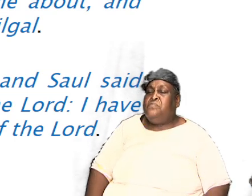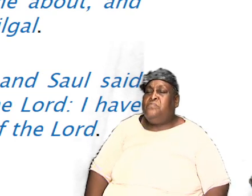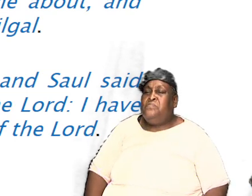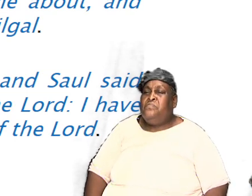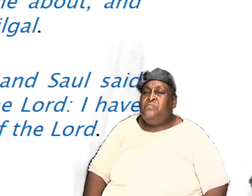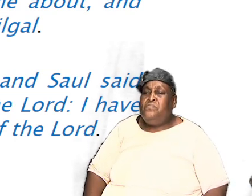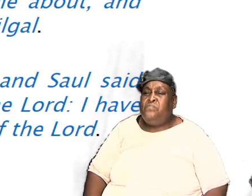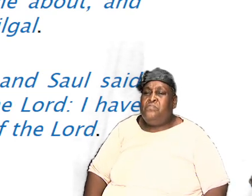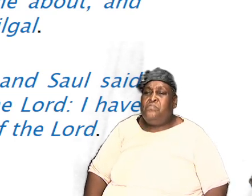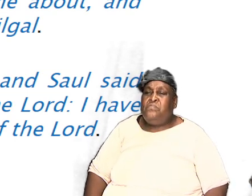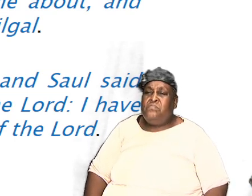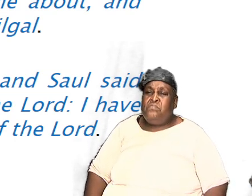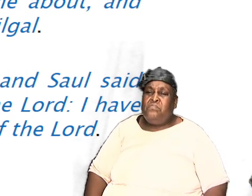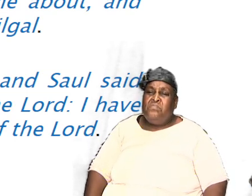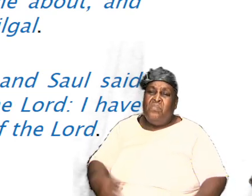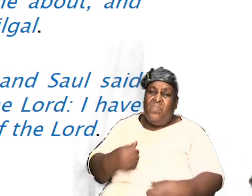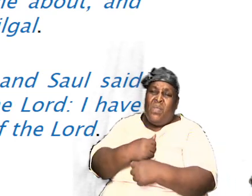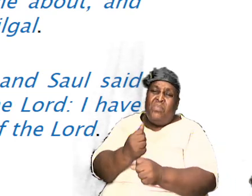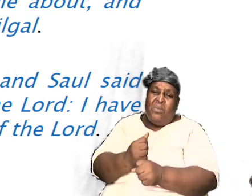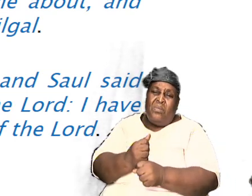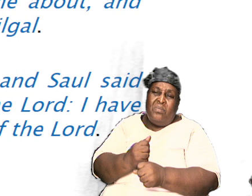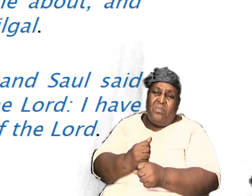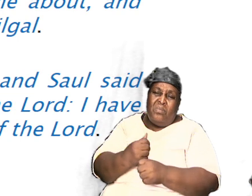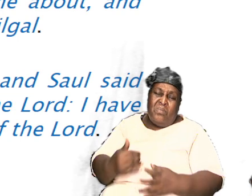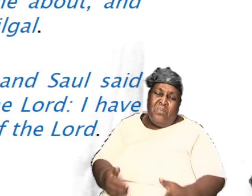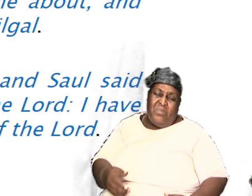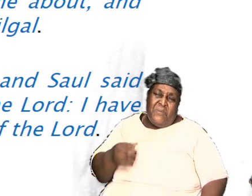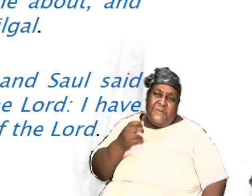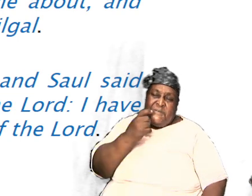We don't make it look as serious